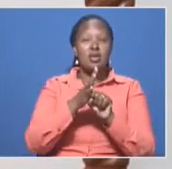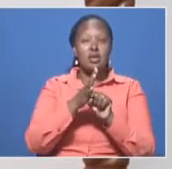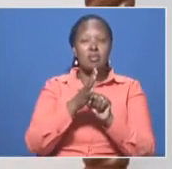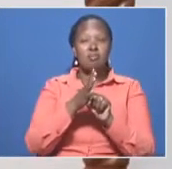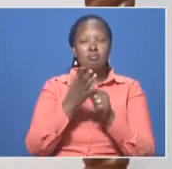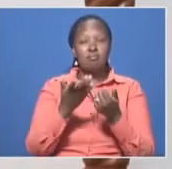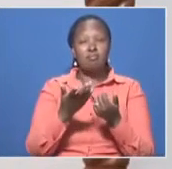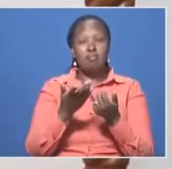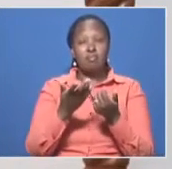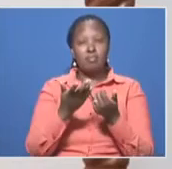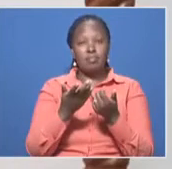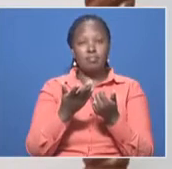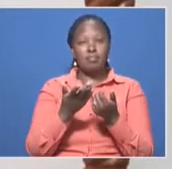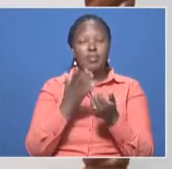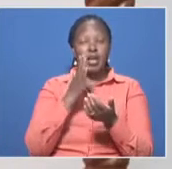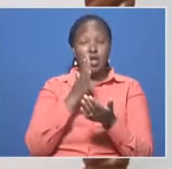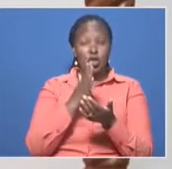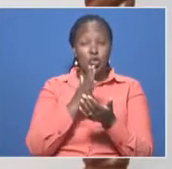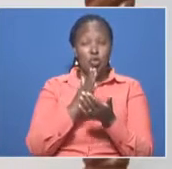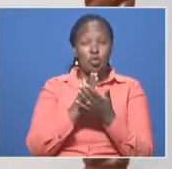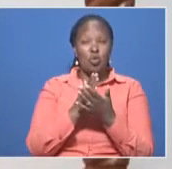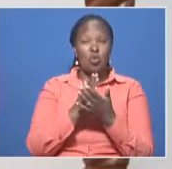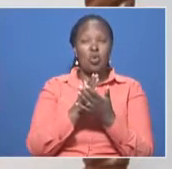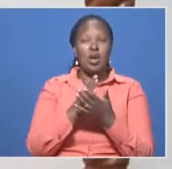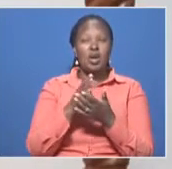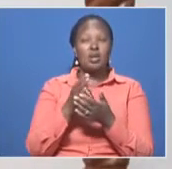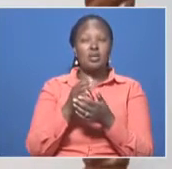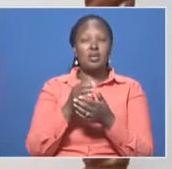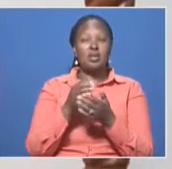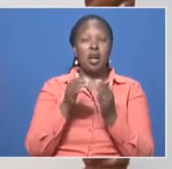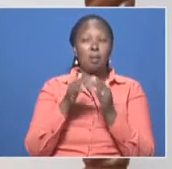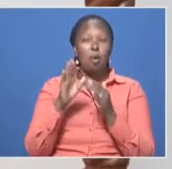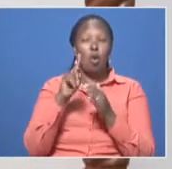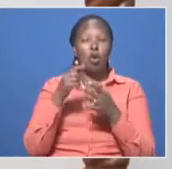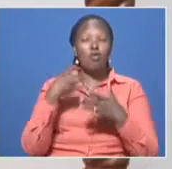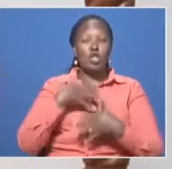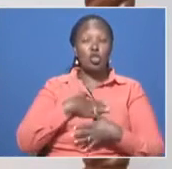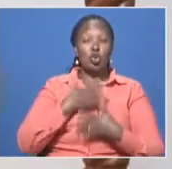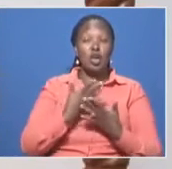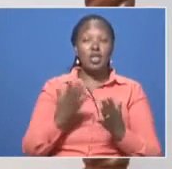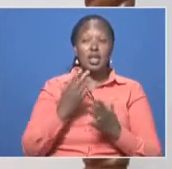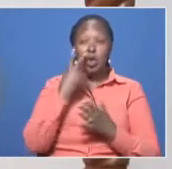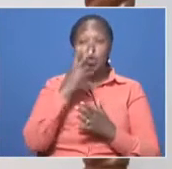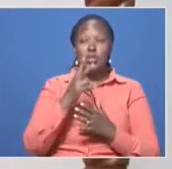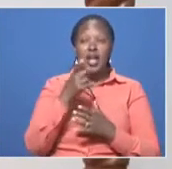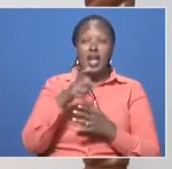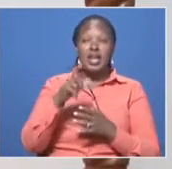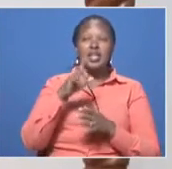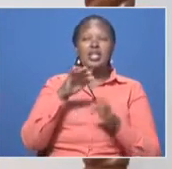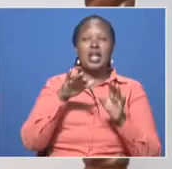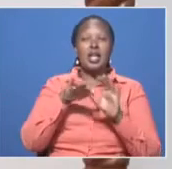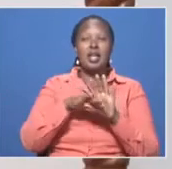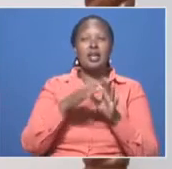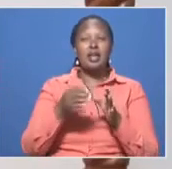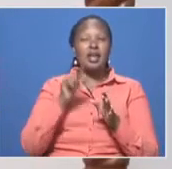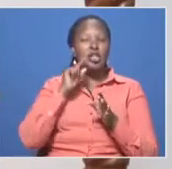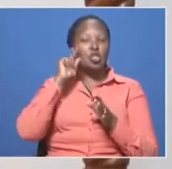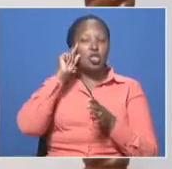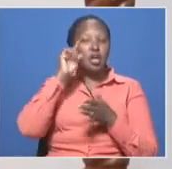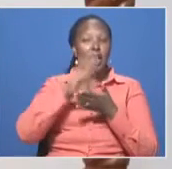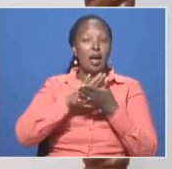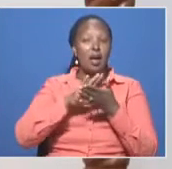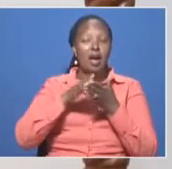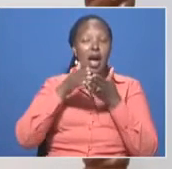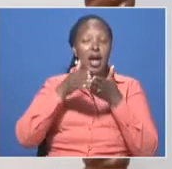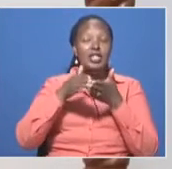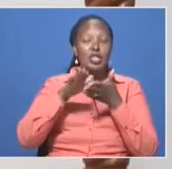been severe, and I think one of the shocking things has been to see an increase in, you know, gender and